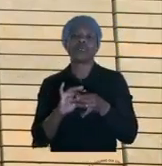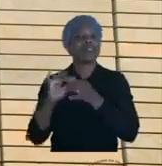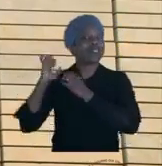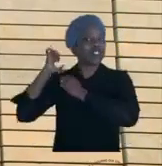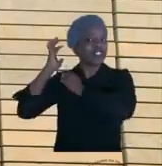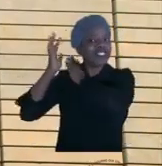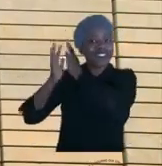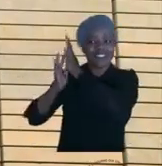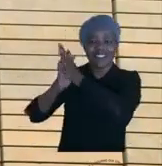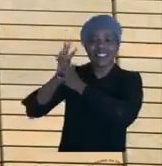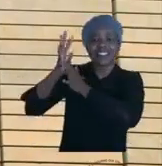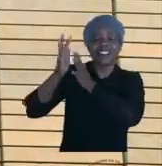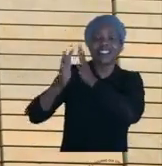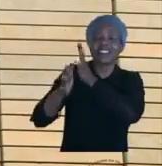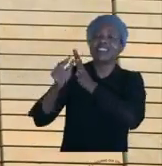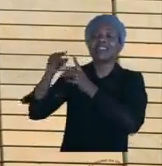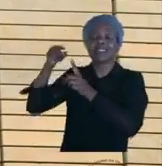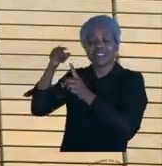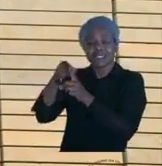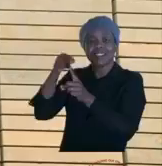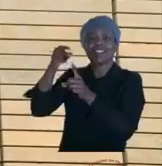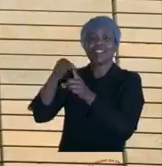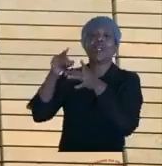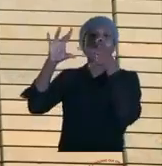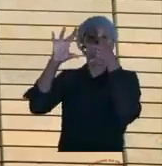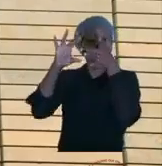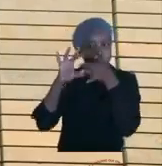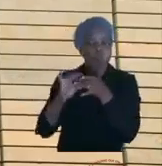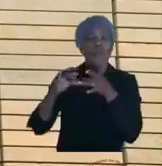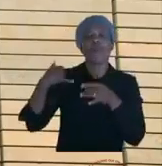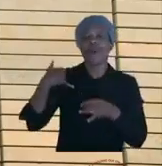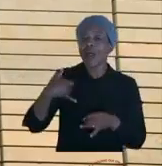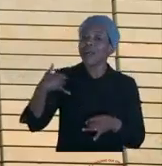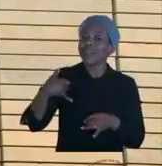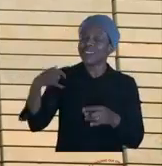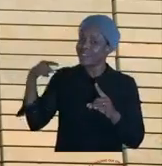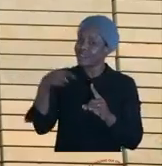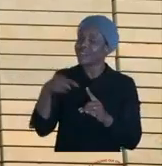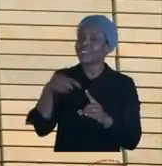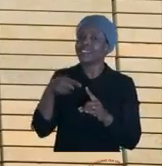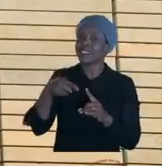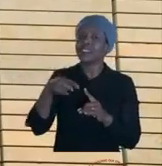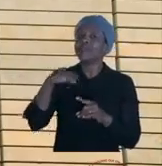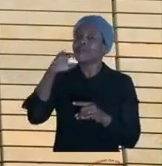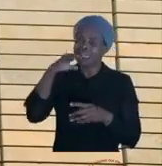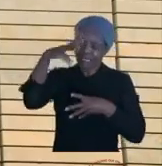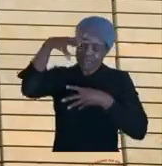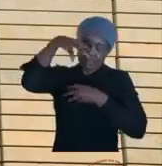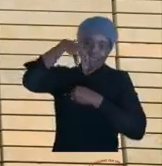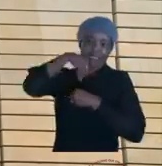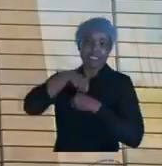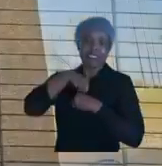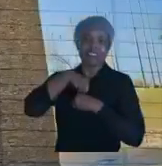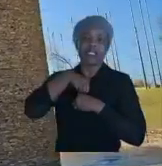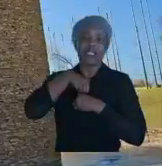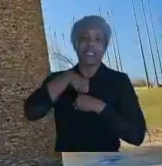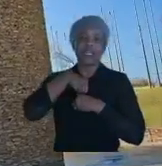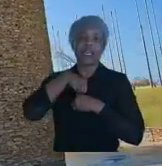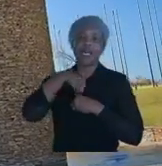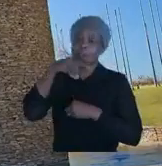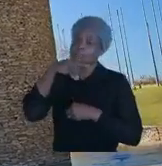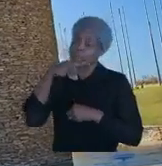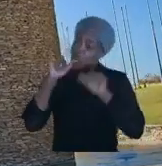History is the home address. It resides in you. It is